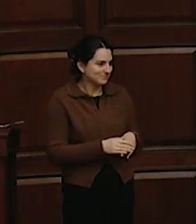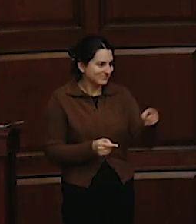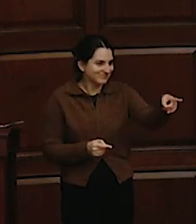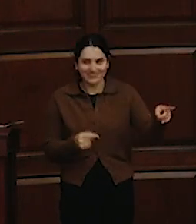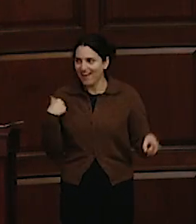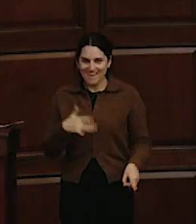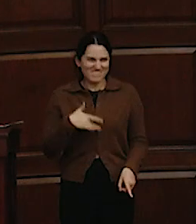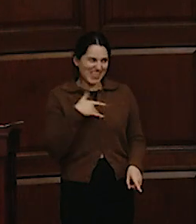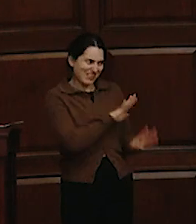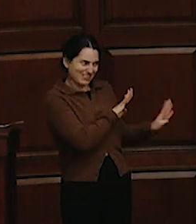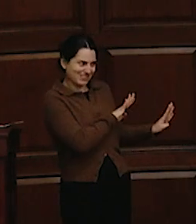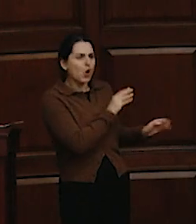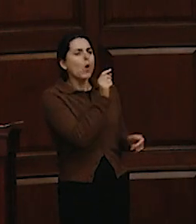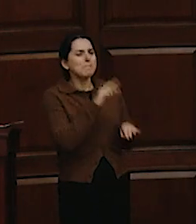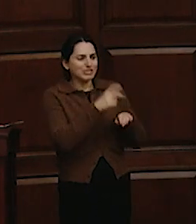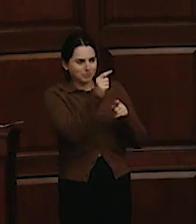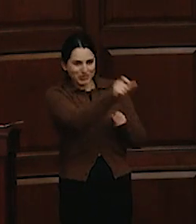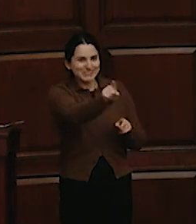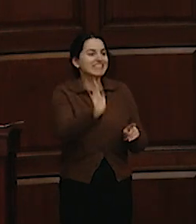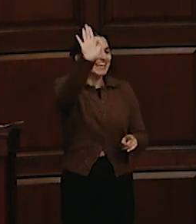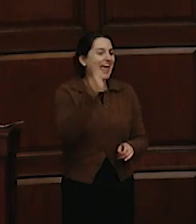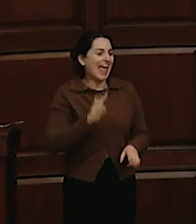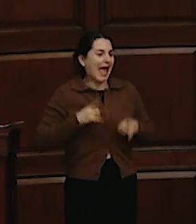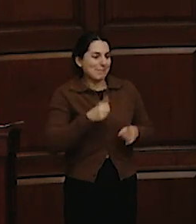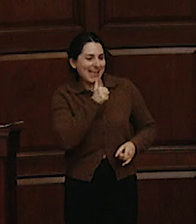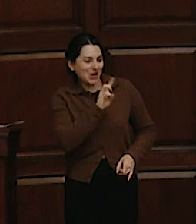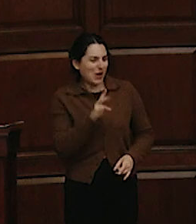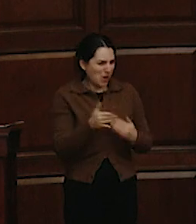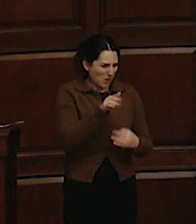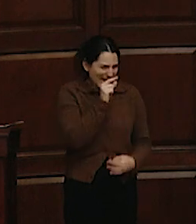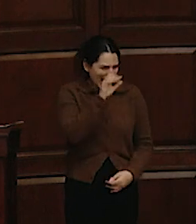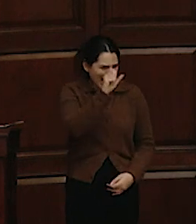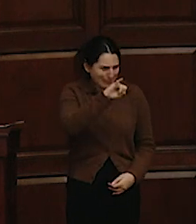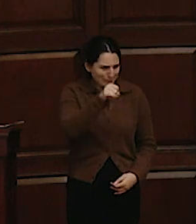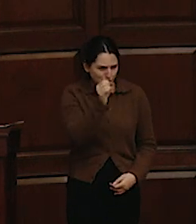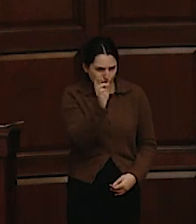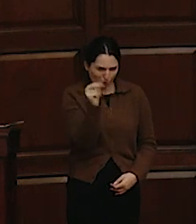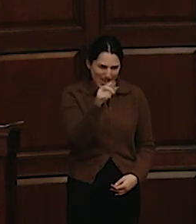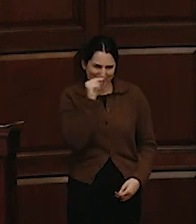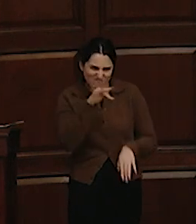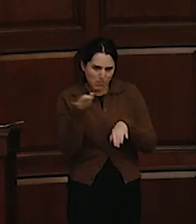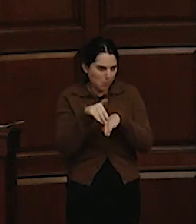I felt that like there may be someone on the floor who is happy to answer this question.